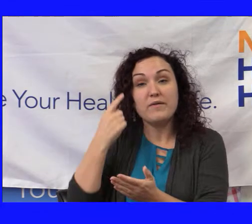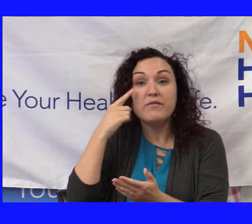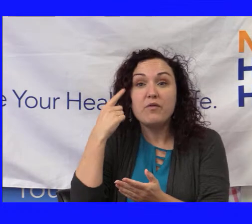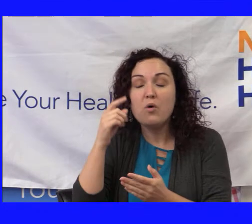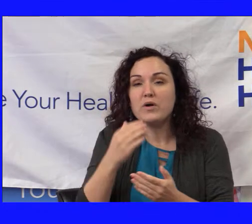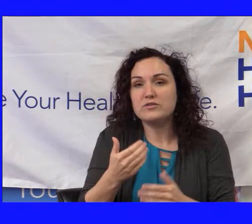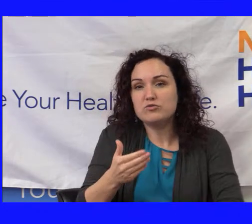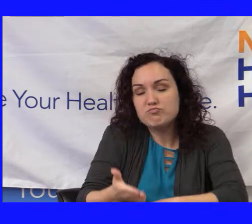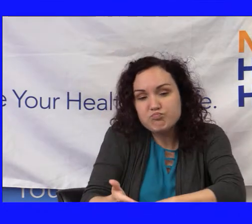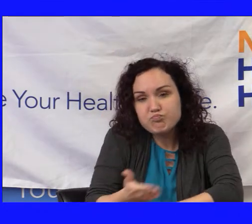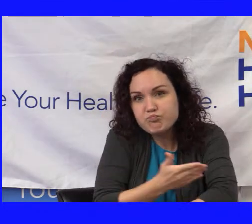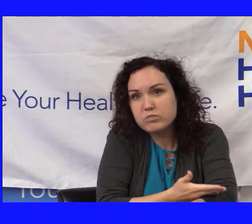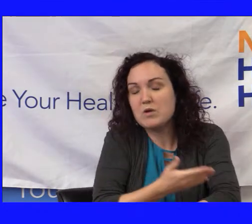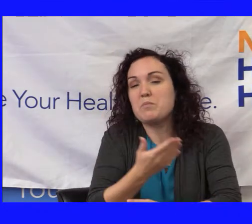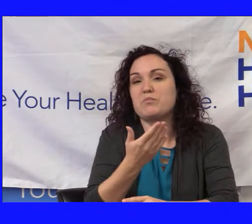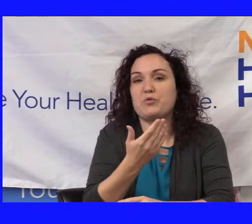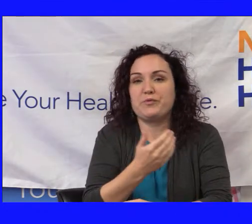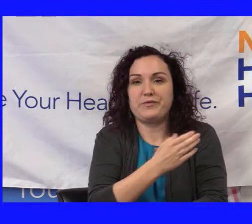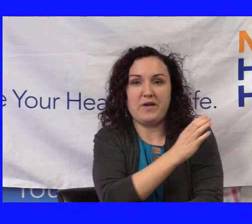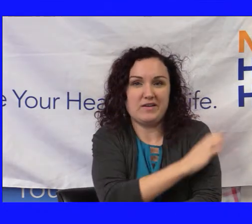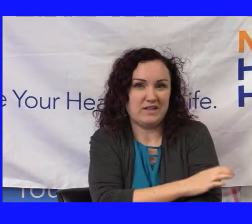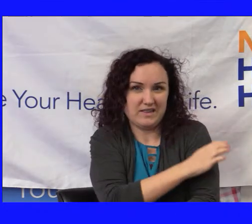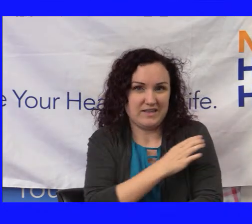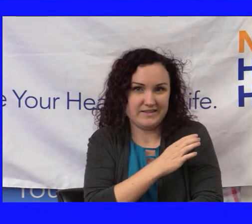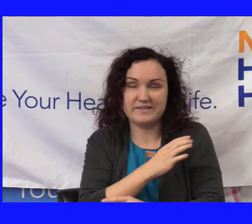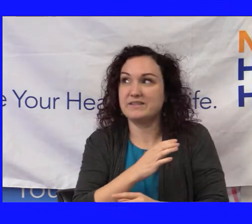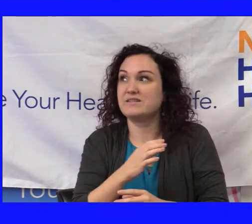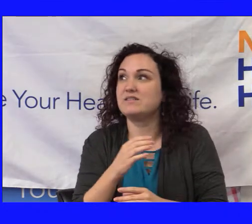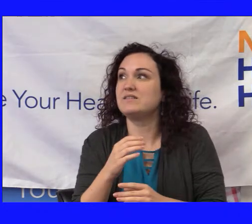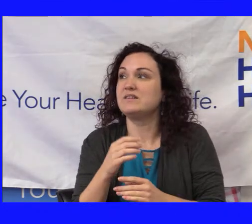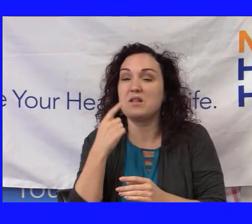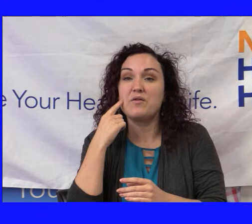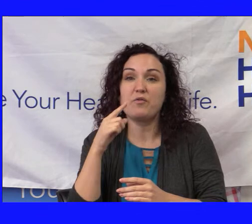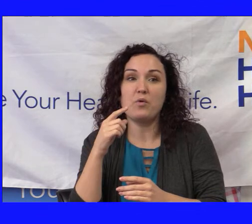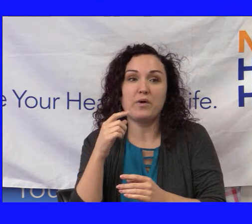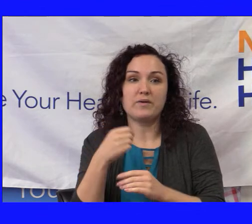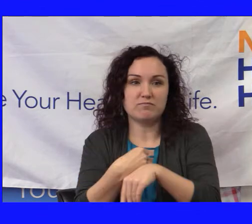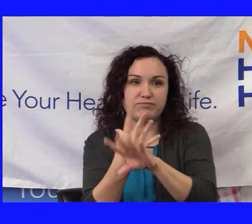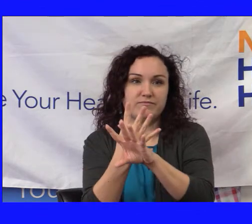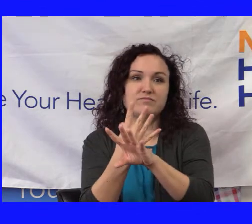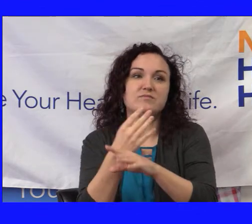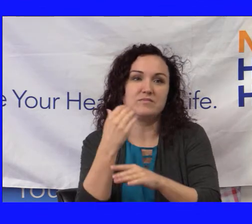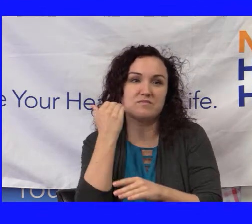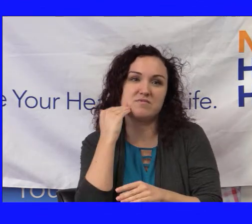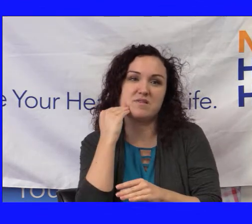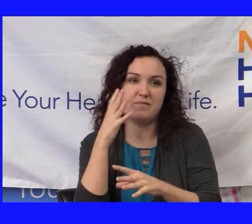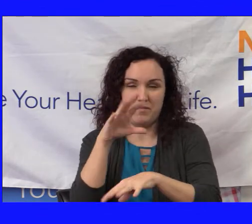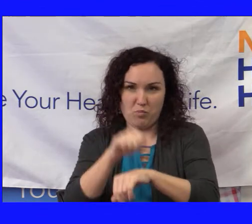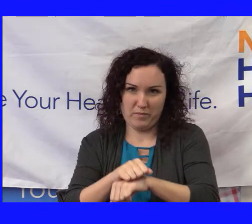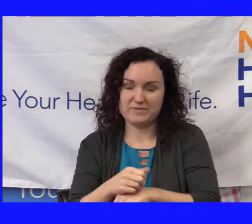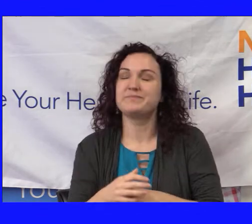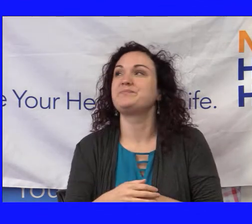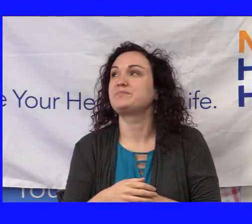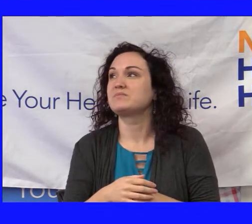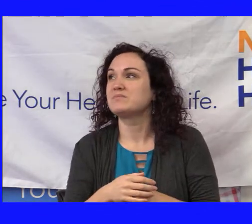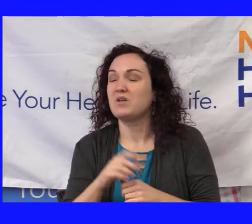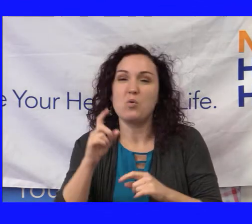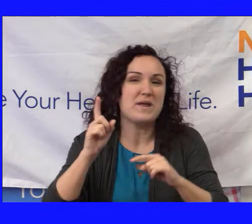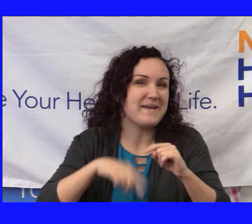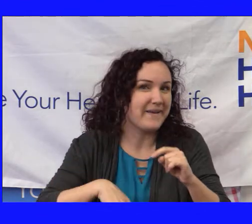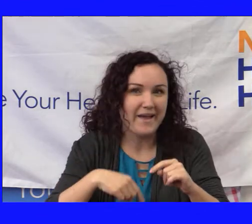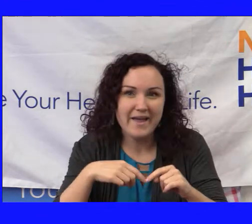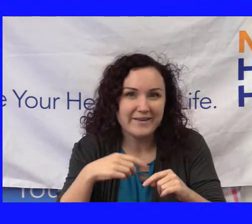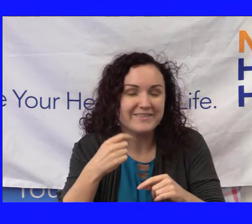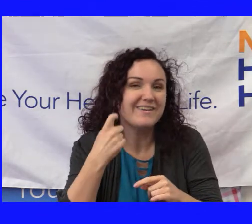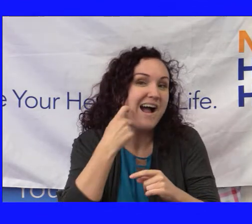disabilities with teledentistry. No, we're not doing fillings with a camera, but we are able to properly